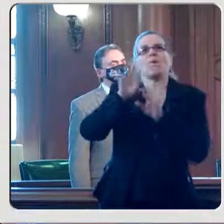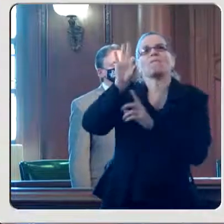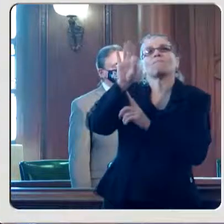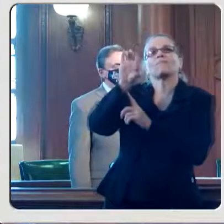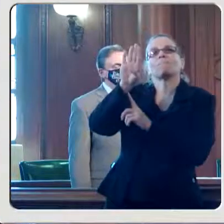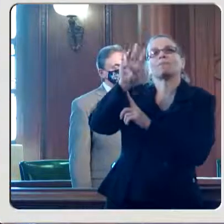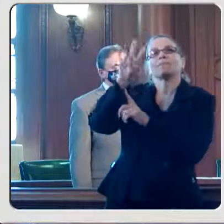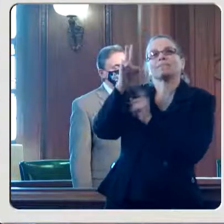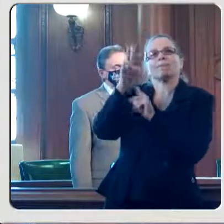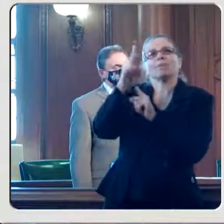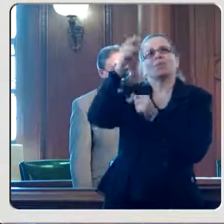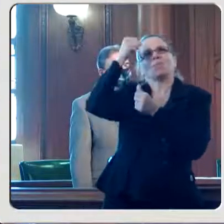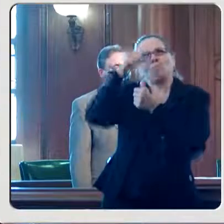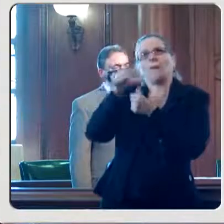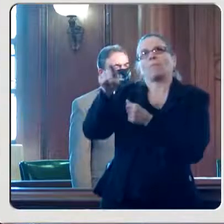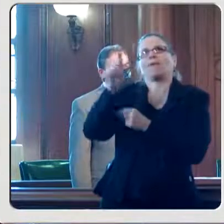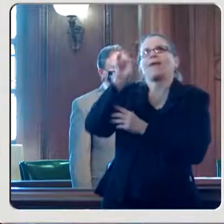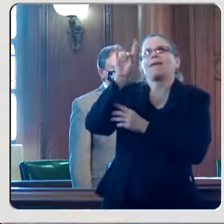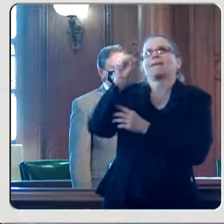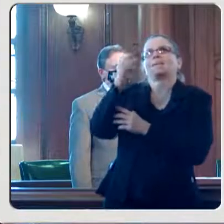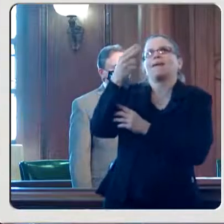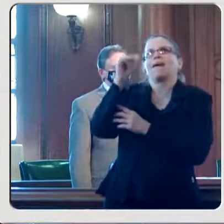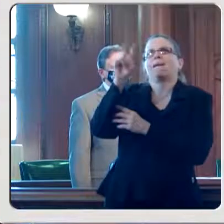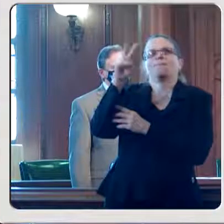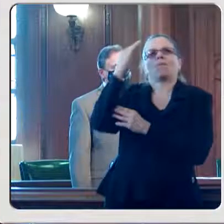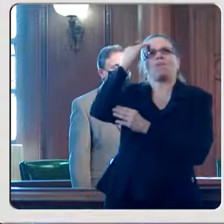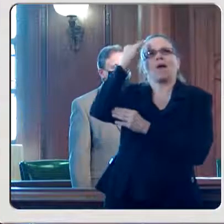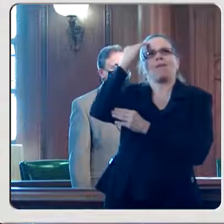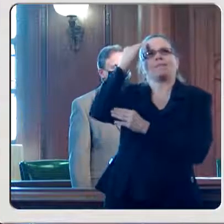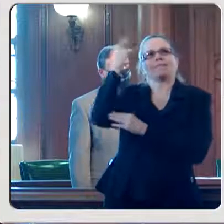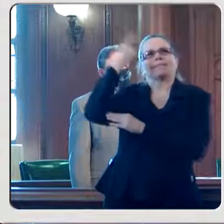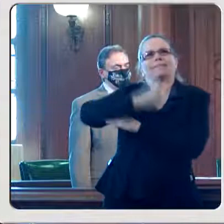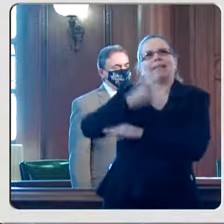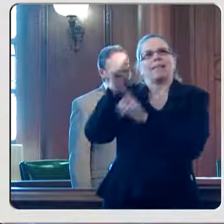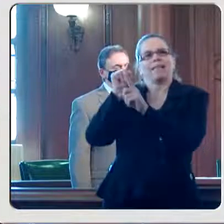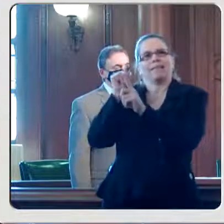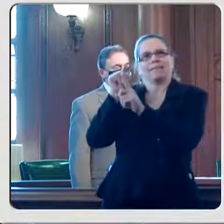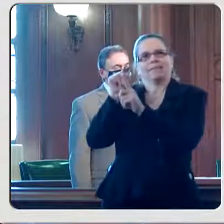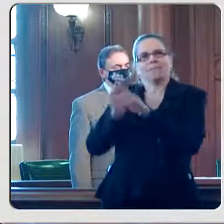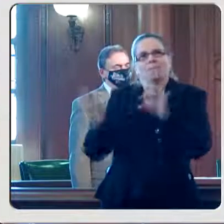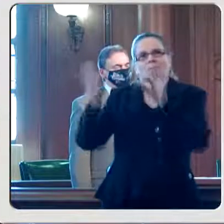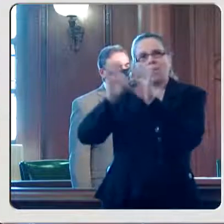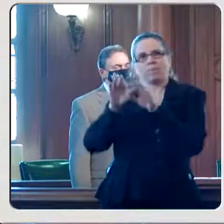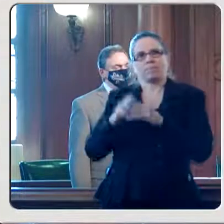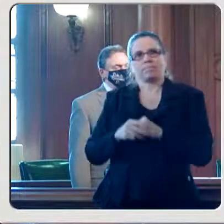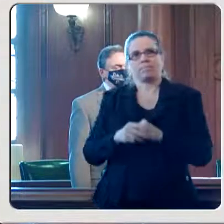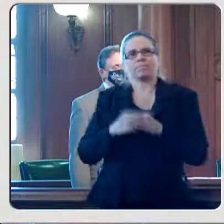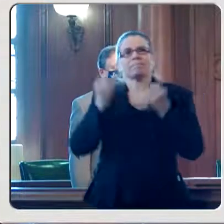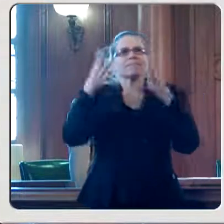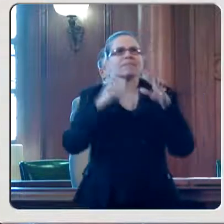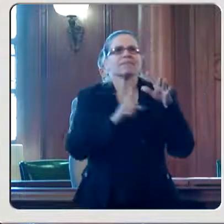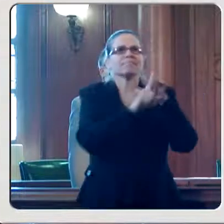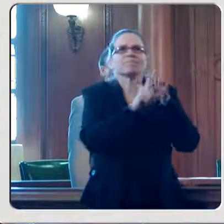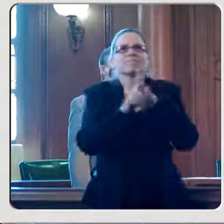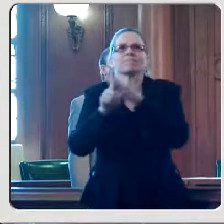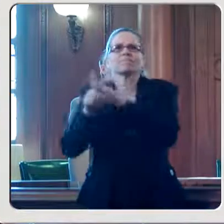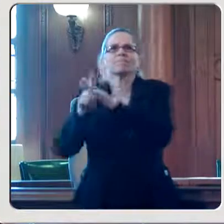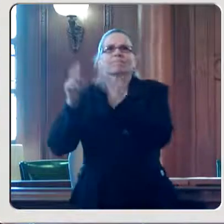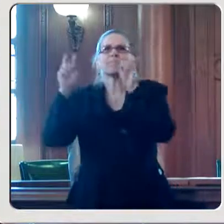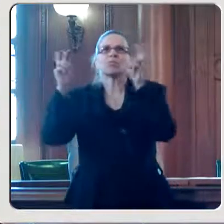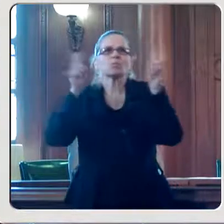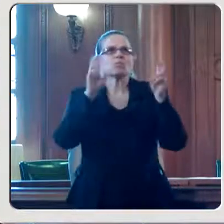that there are a realm of public health challenges that continue to face us. We will be here to try